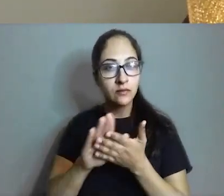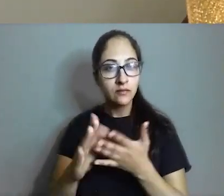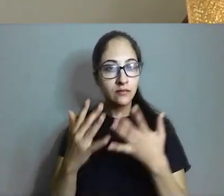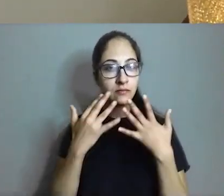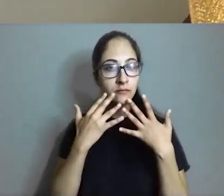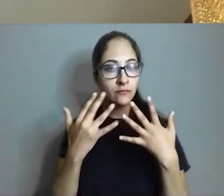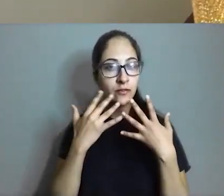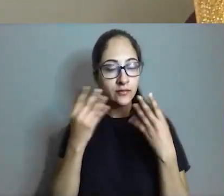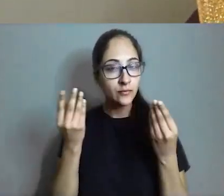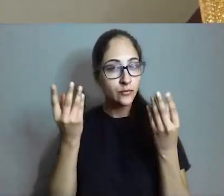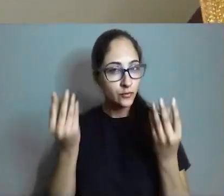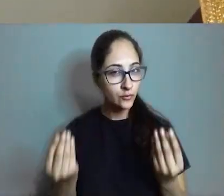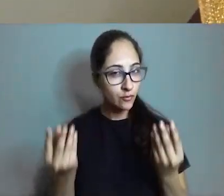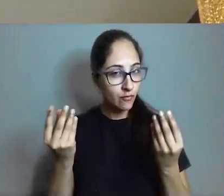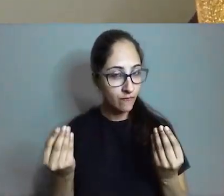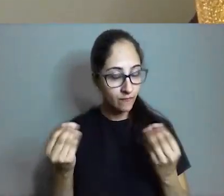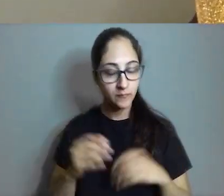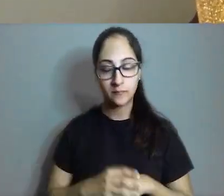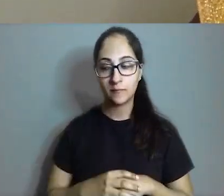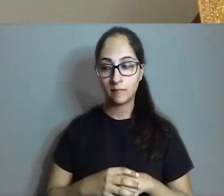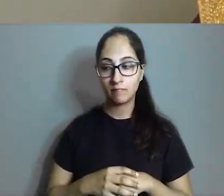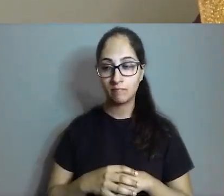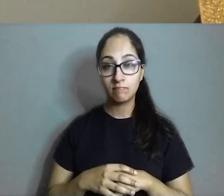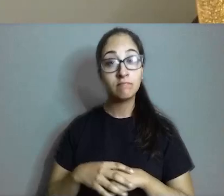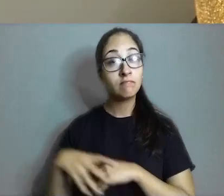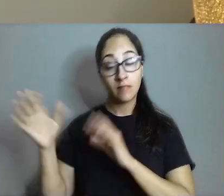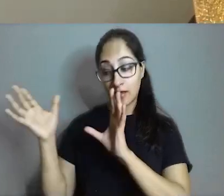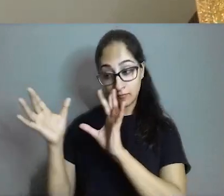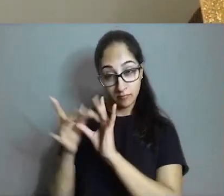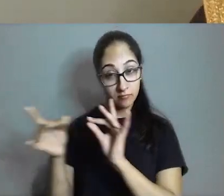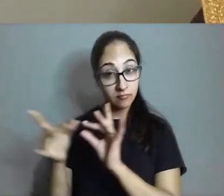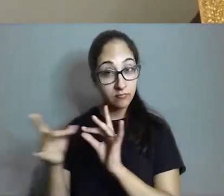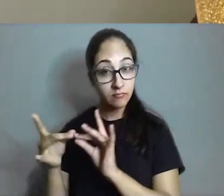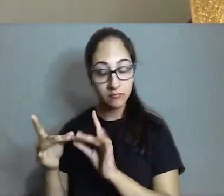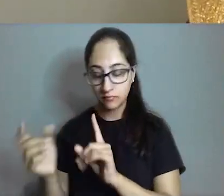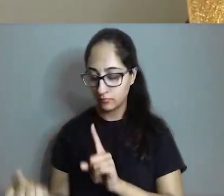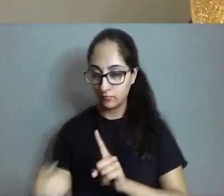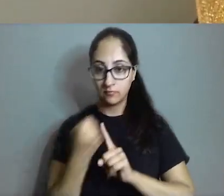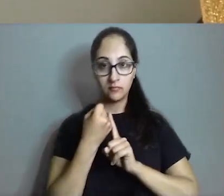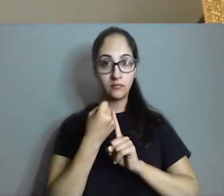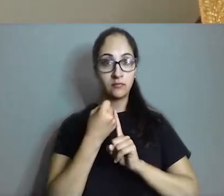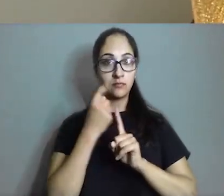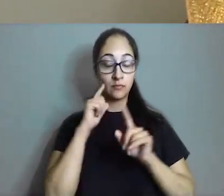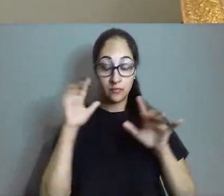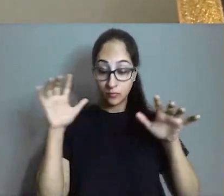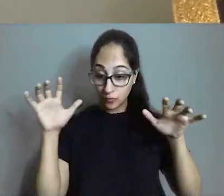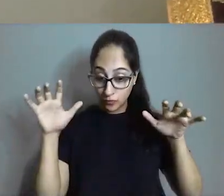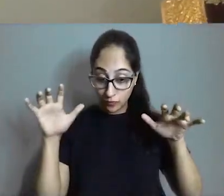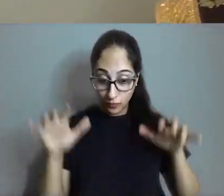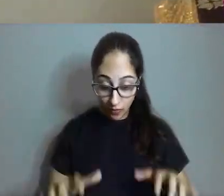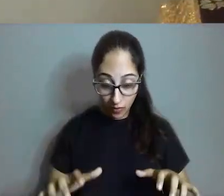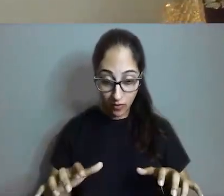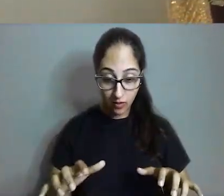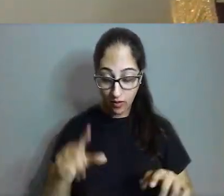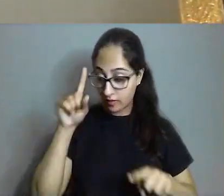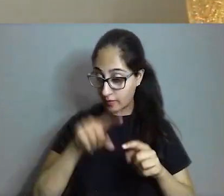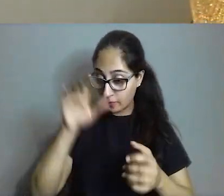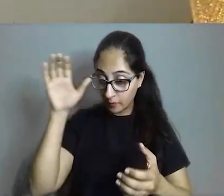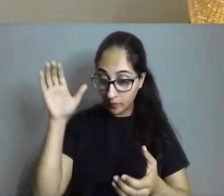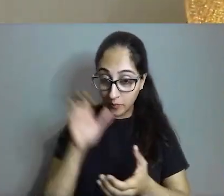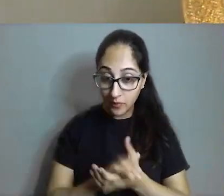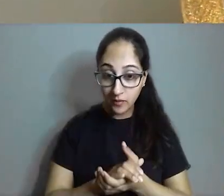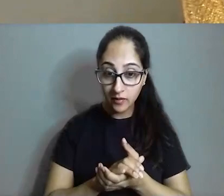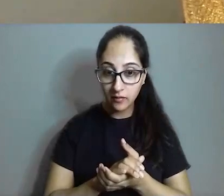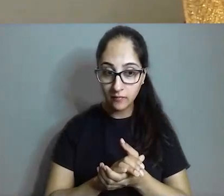end. And initially I had the range of expected human emotions: shock,